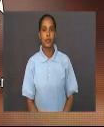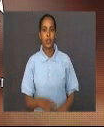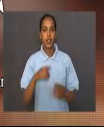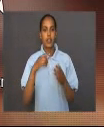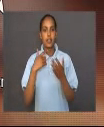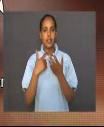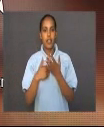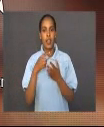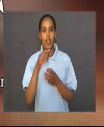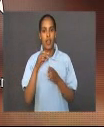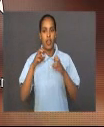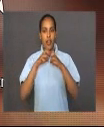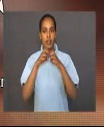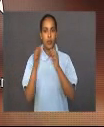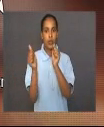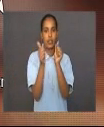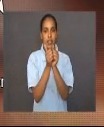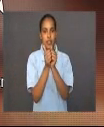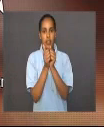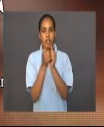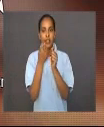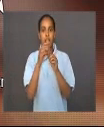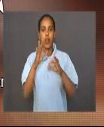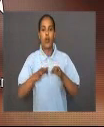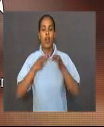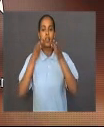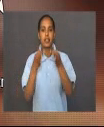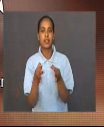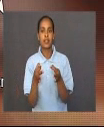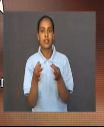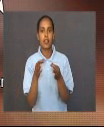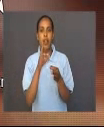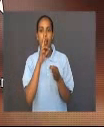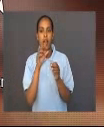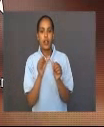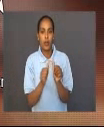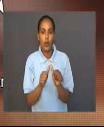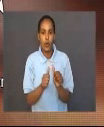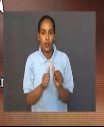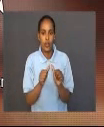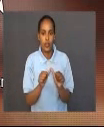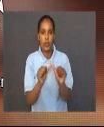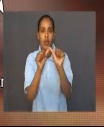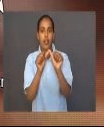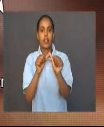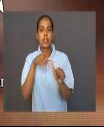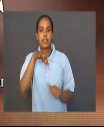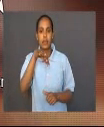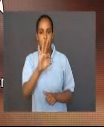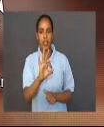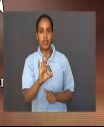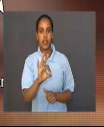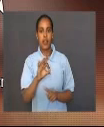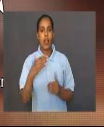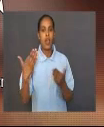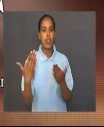The electrons within the conductor are continually displaced as